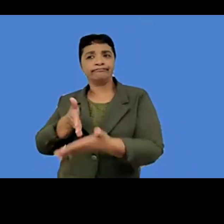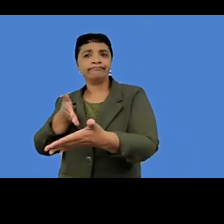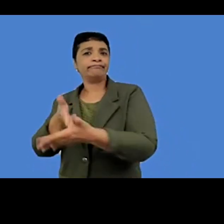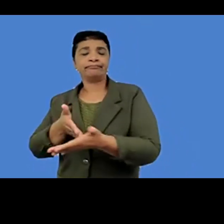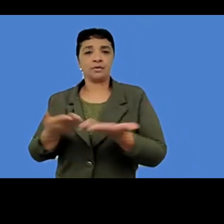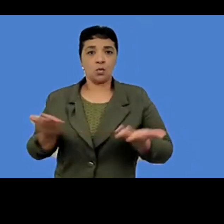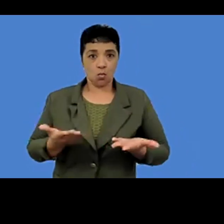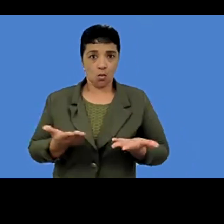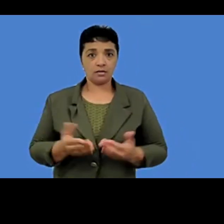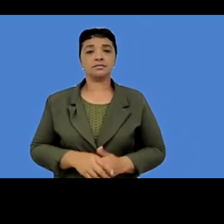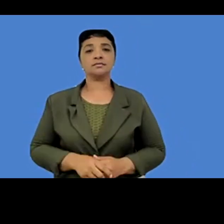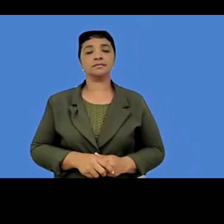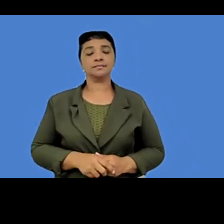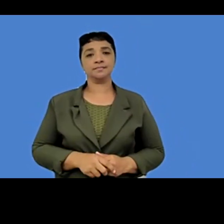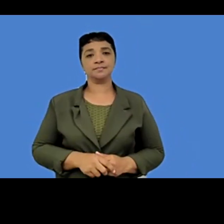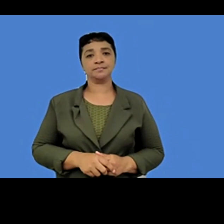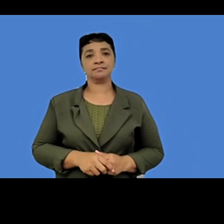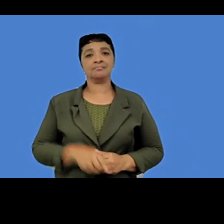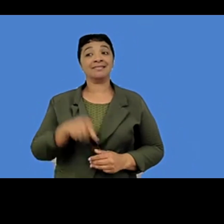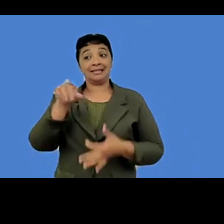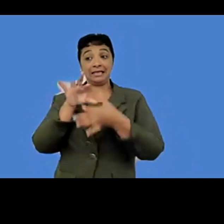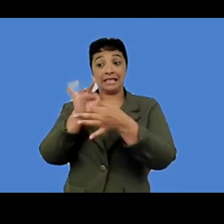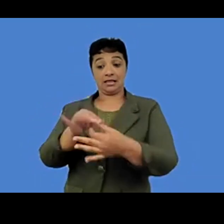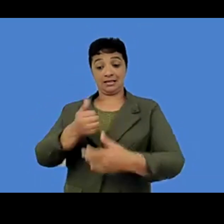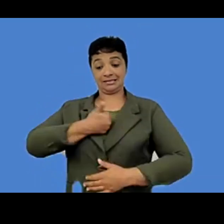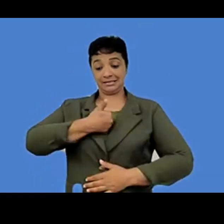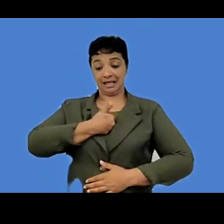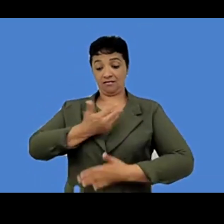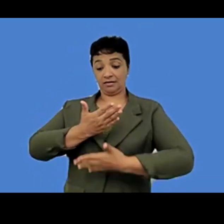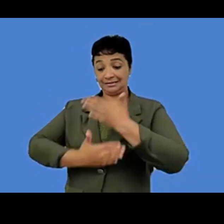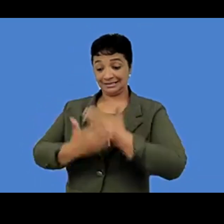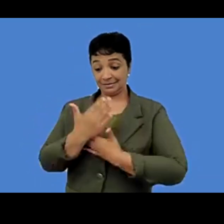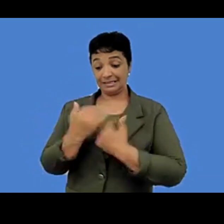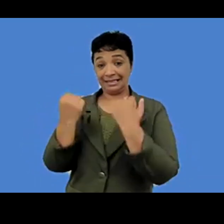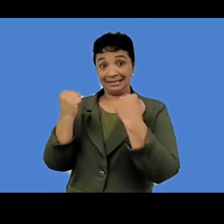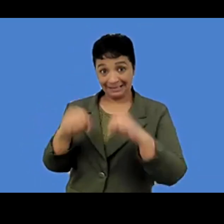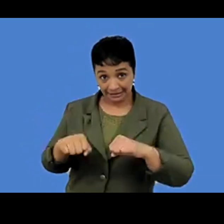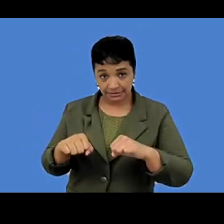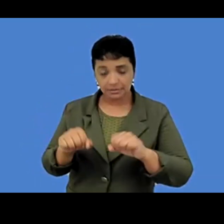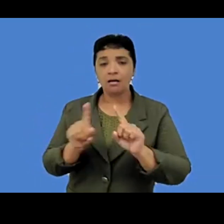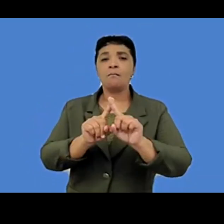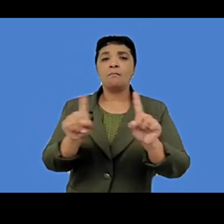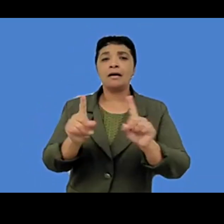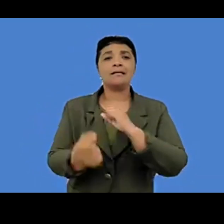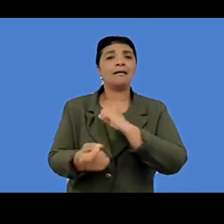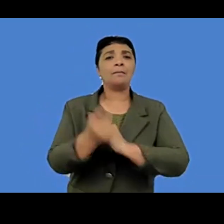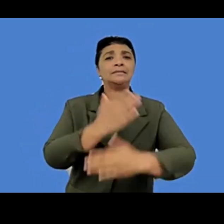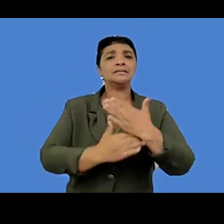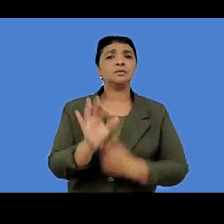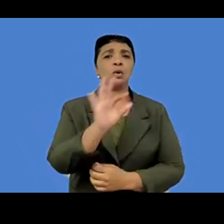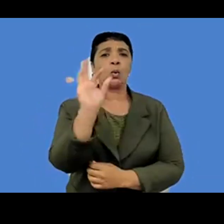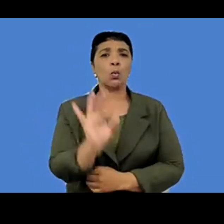only pertain to the impairments that we have, but they also stem from the way we